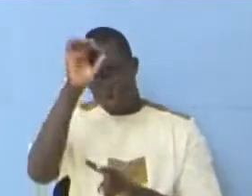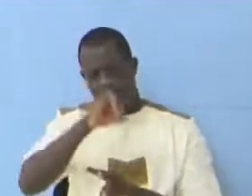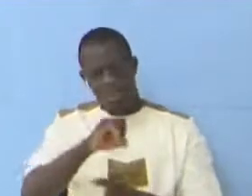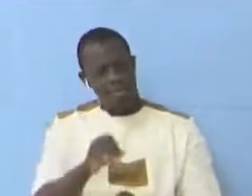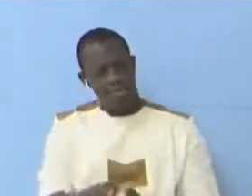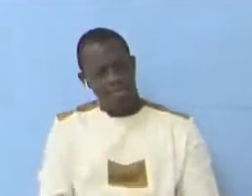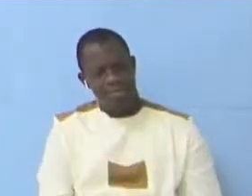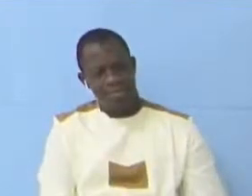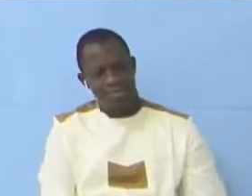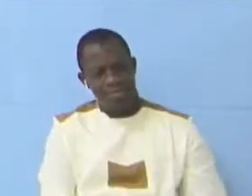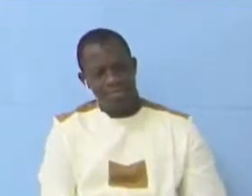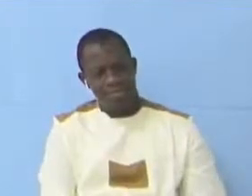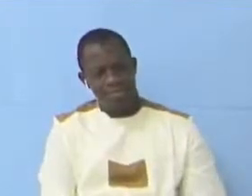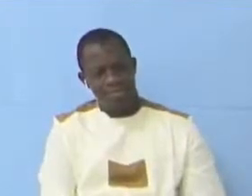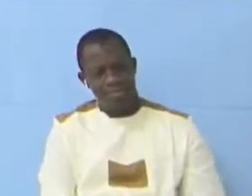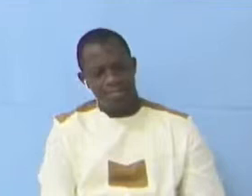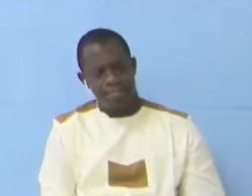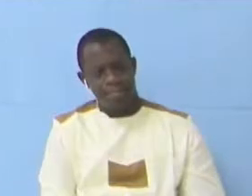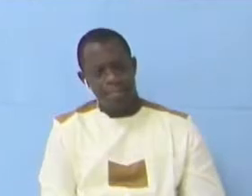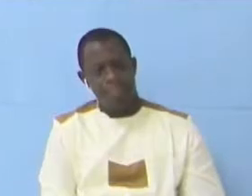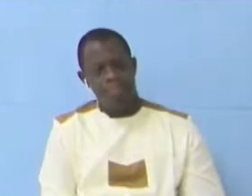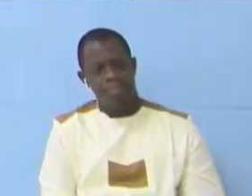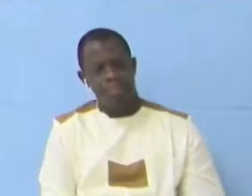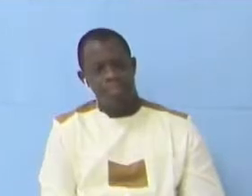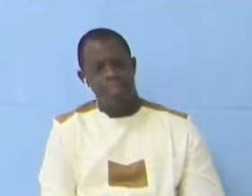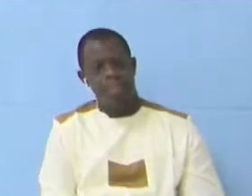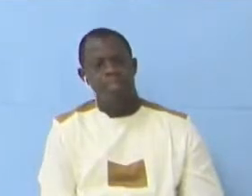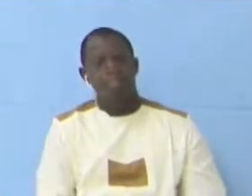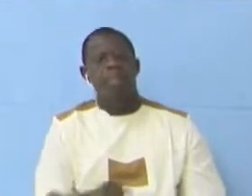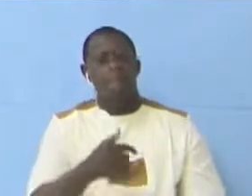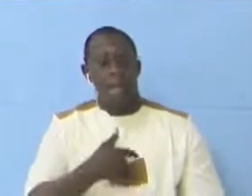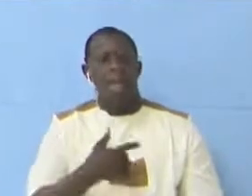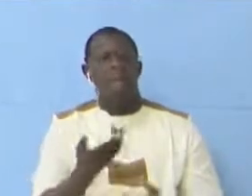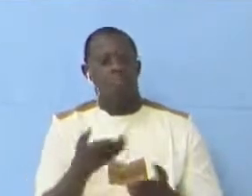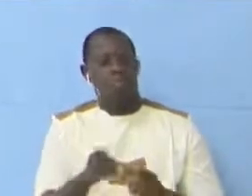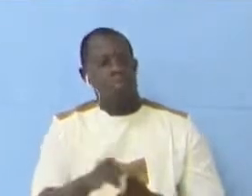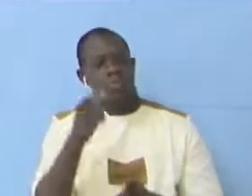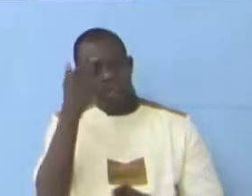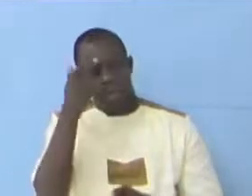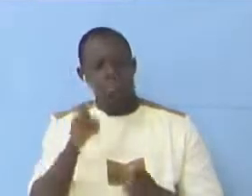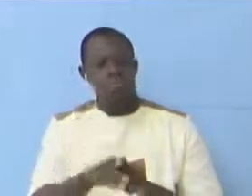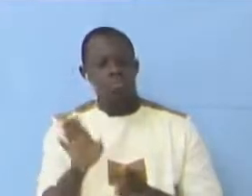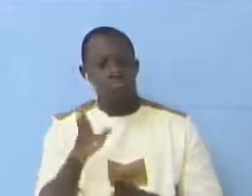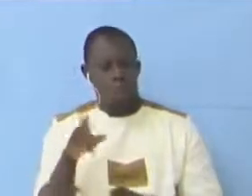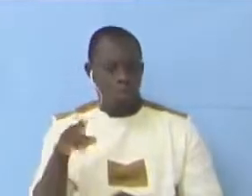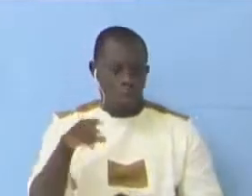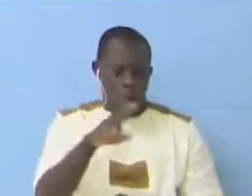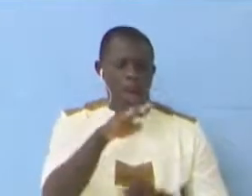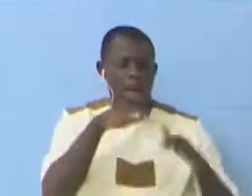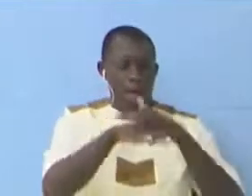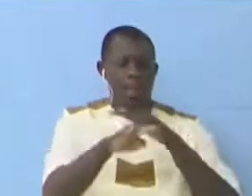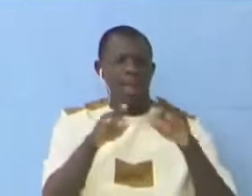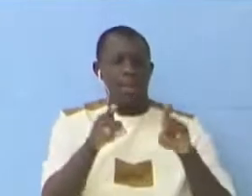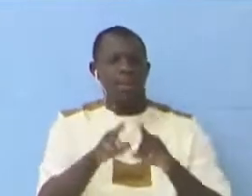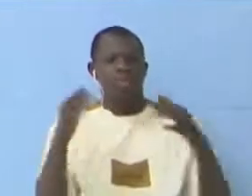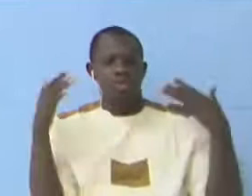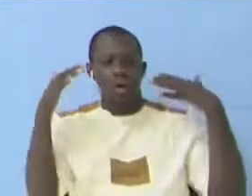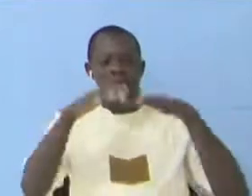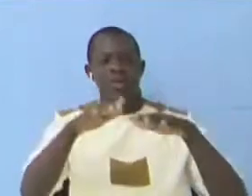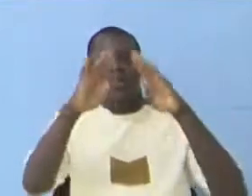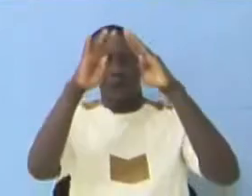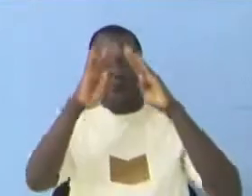nag daal mënuma ko jàpp. I went into the conference room. la dem si conference room